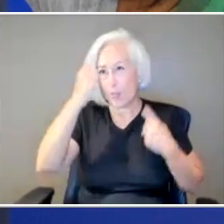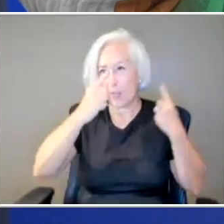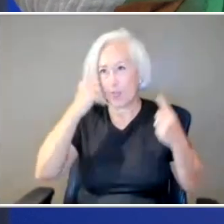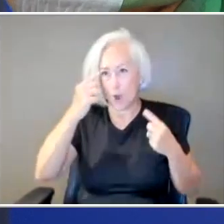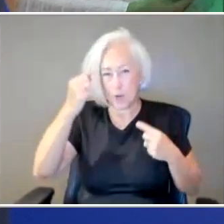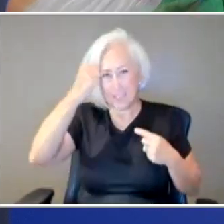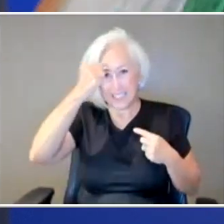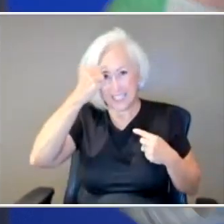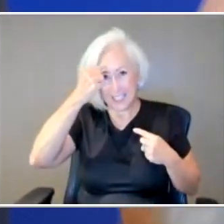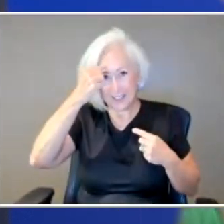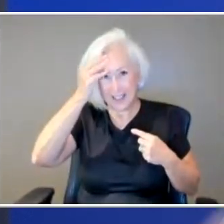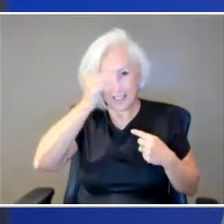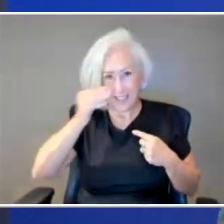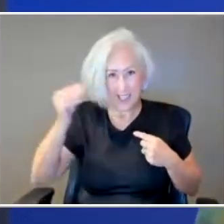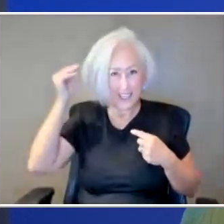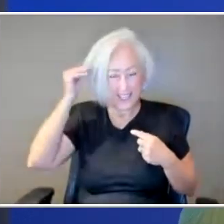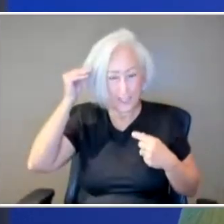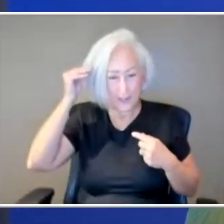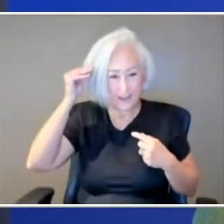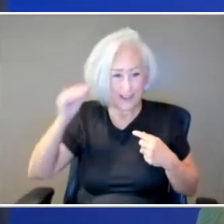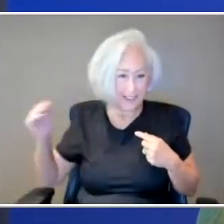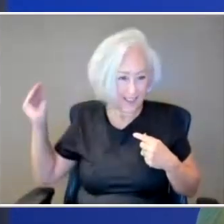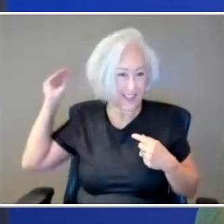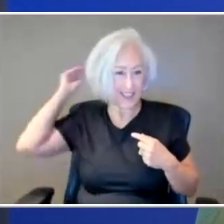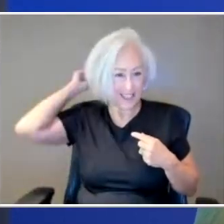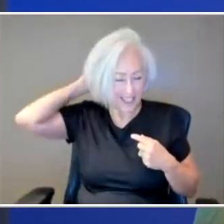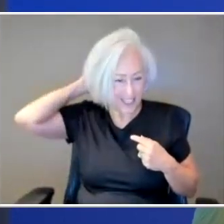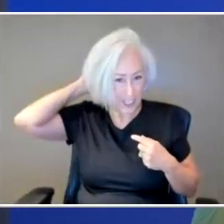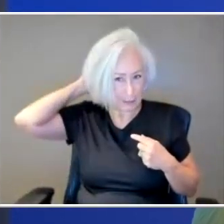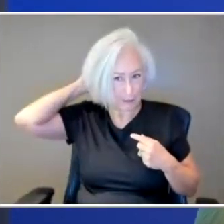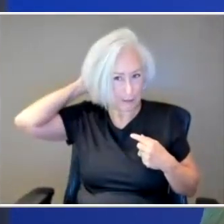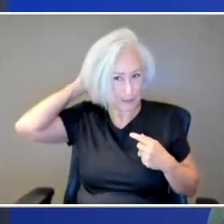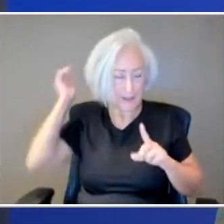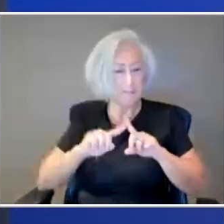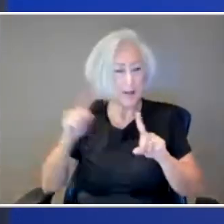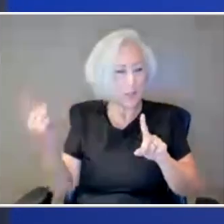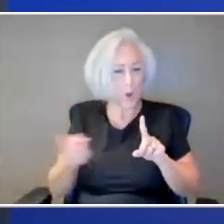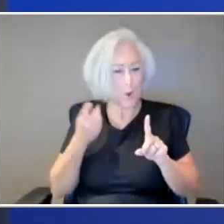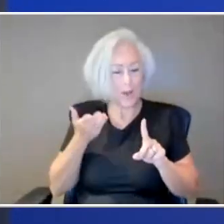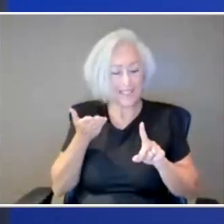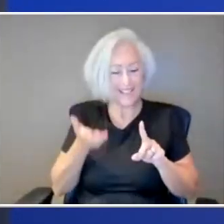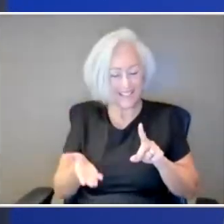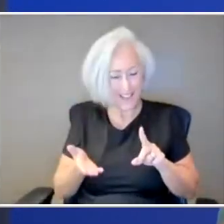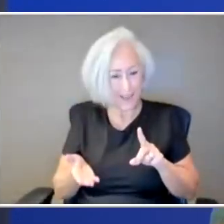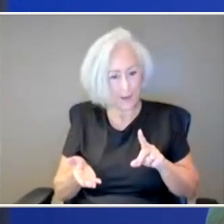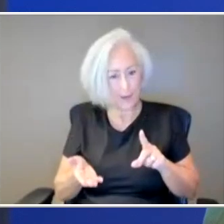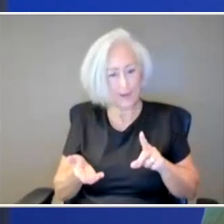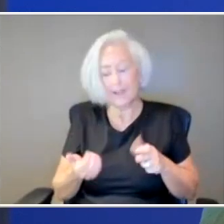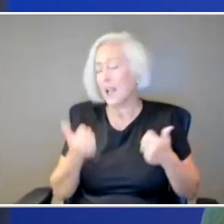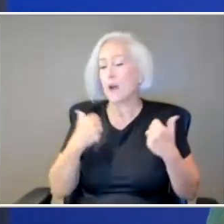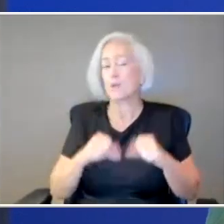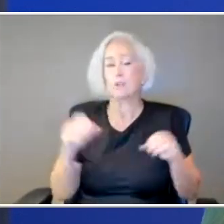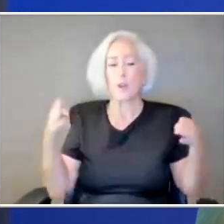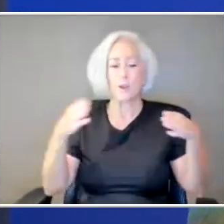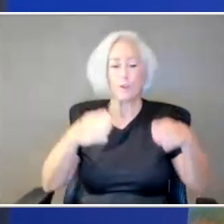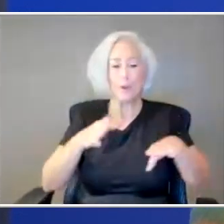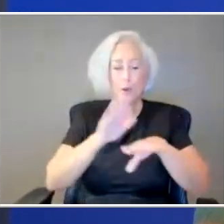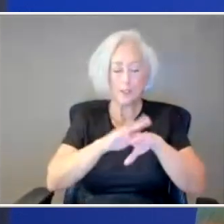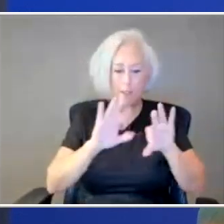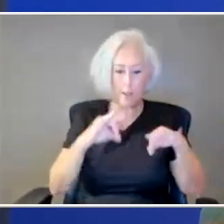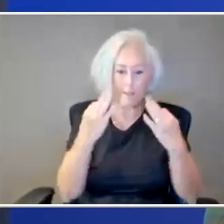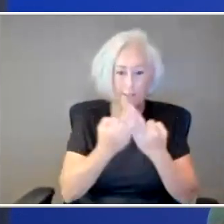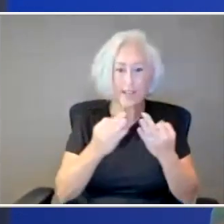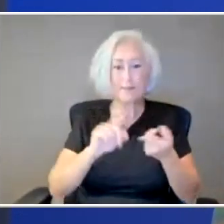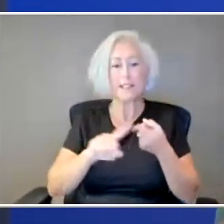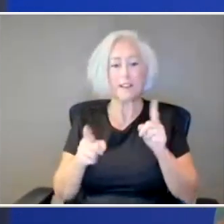get it moved over there. And part of it was trying to focus on my family and friends, as a